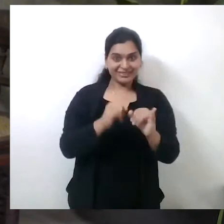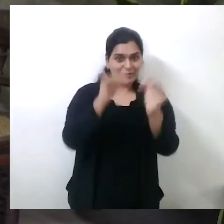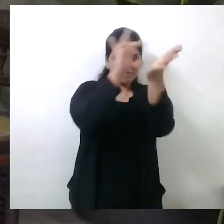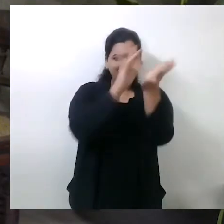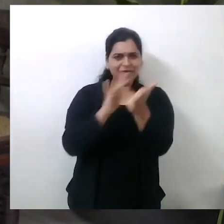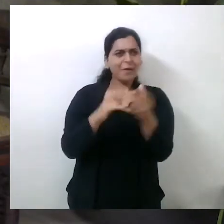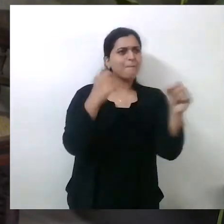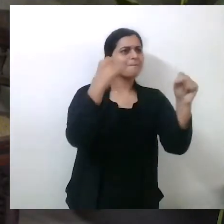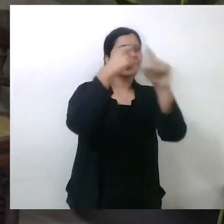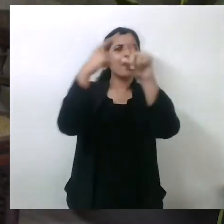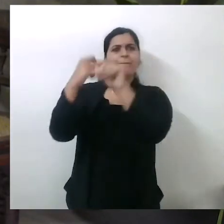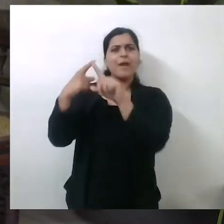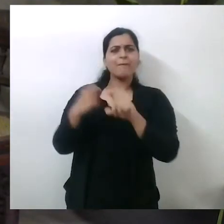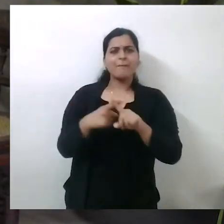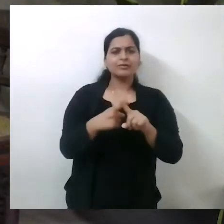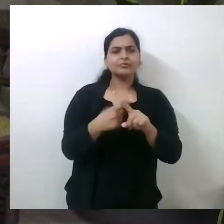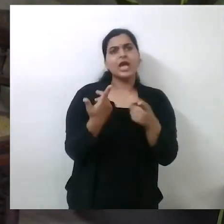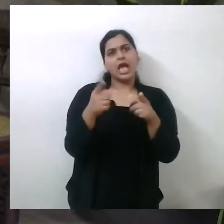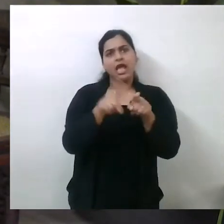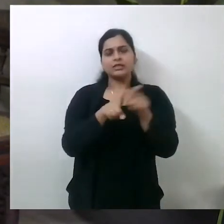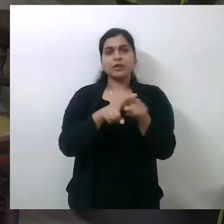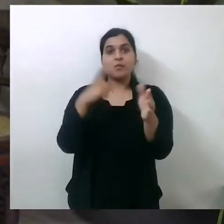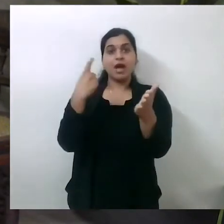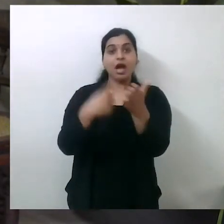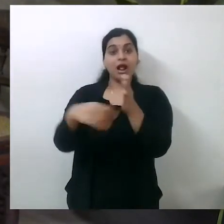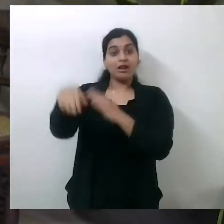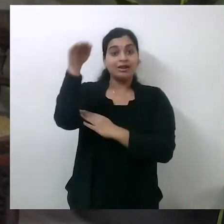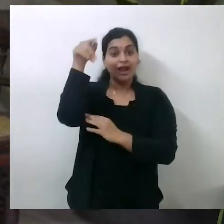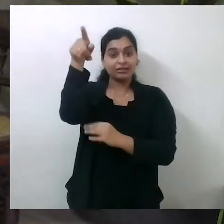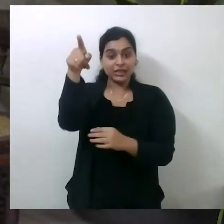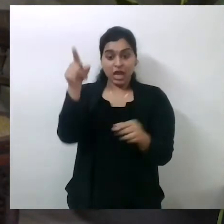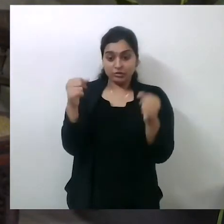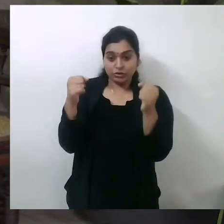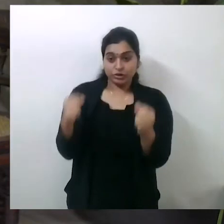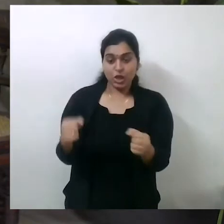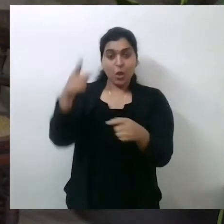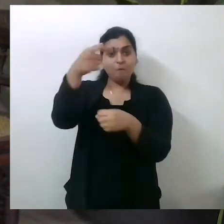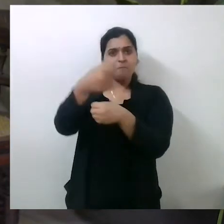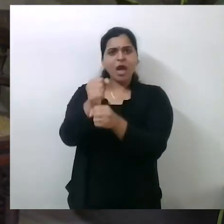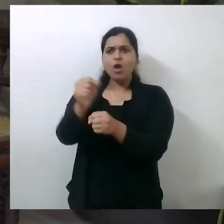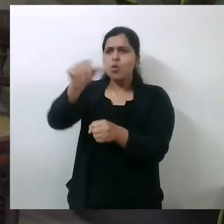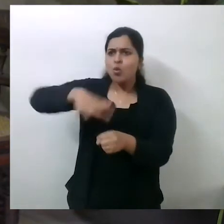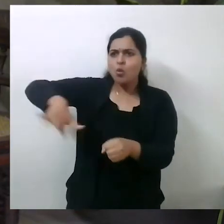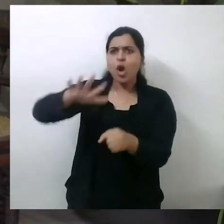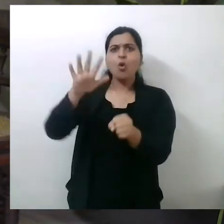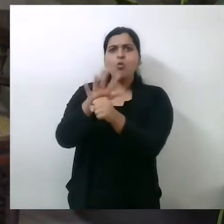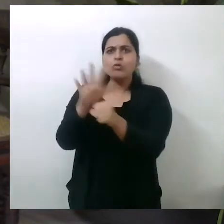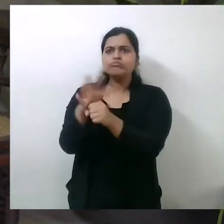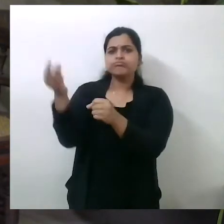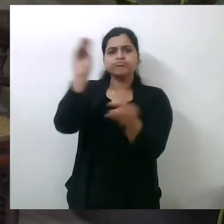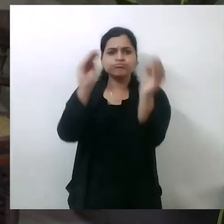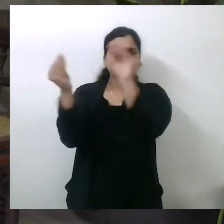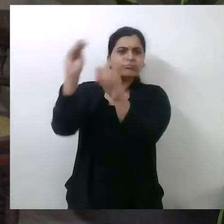on purpose. So if you were creating a Pida chair in Rajasthan, it would be made from wood that was locally sourced from